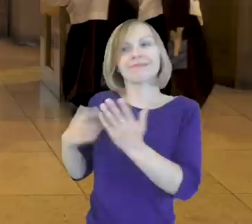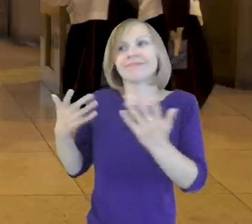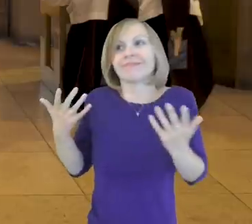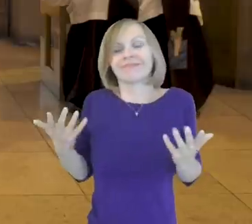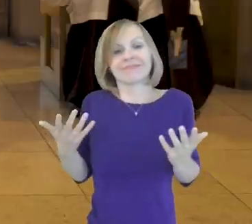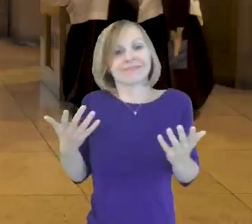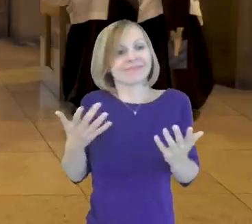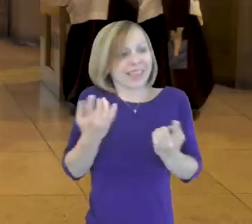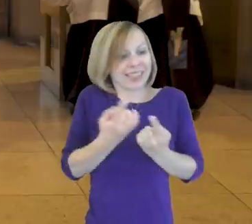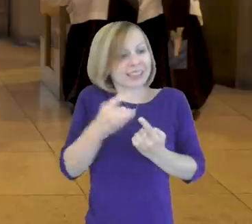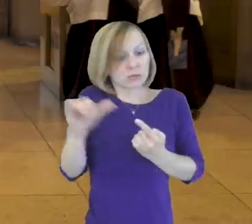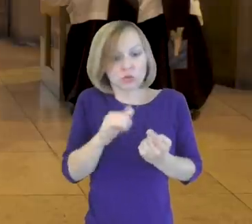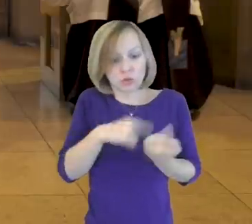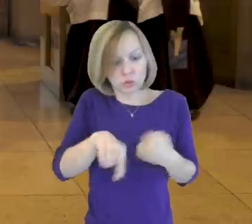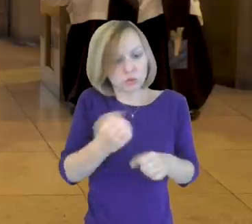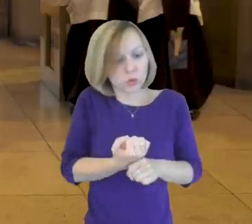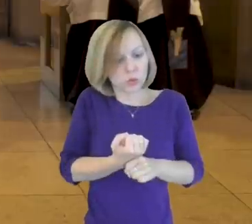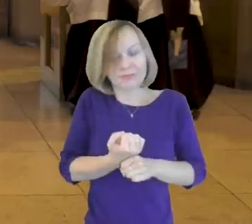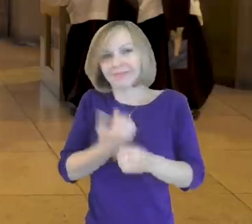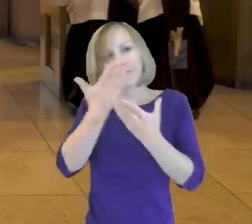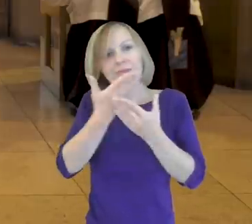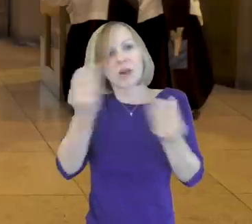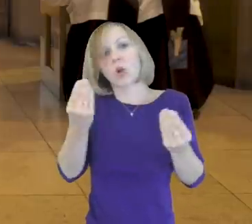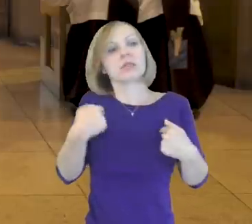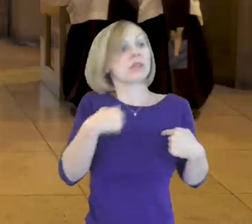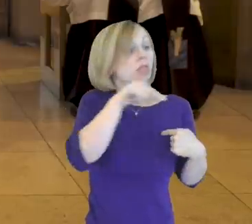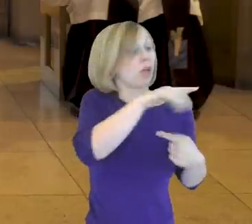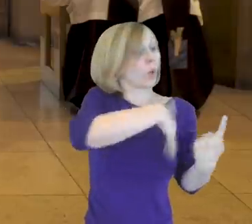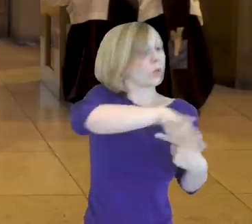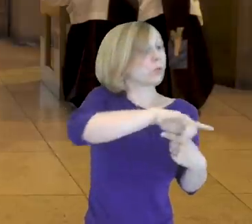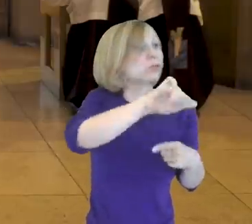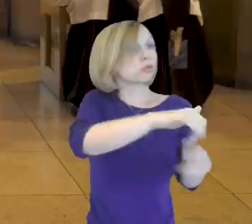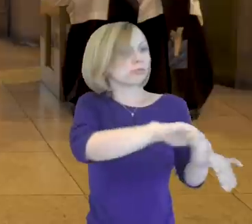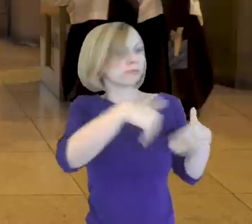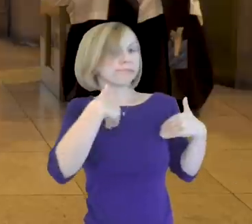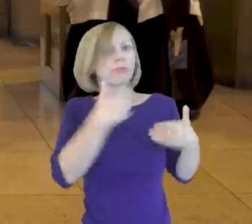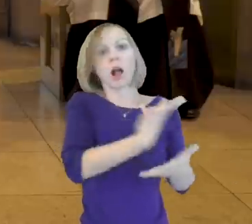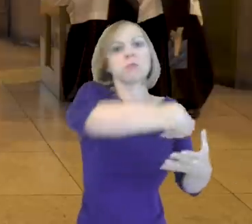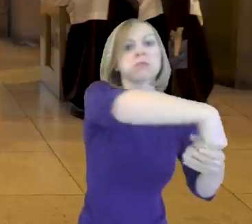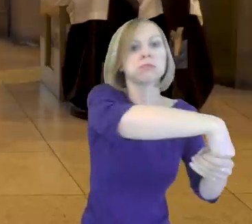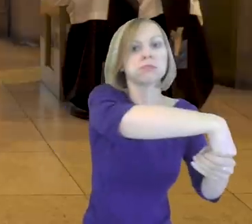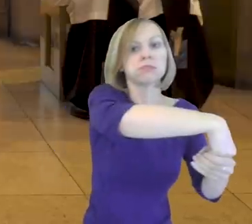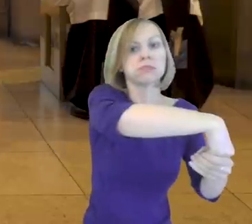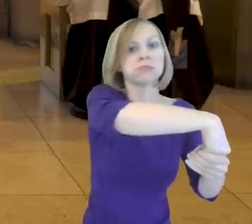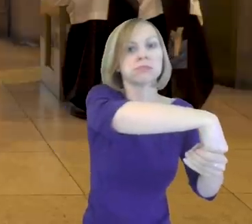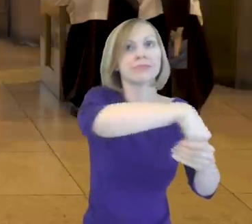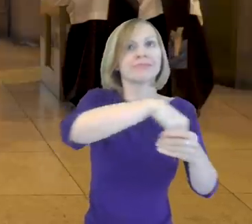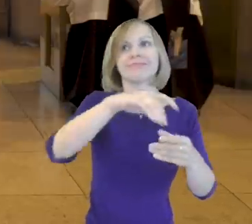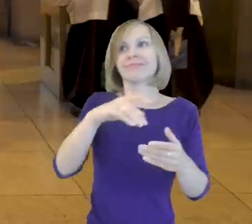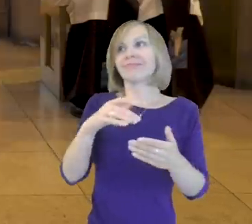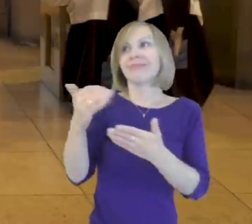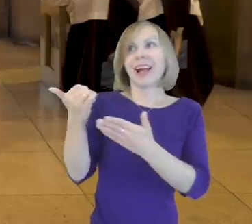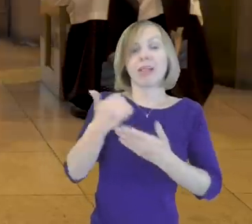those things which we ought to have done, and we have done those things which we ought not to have done, and there is no health in